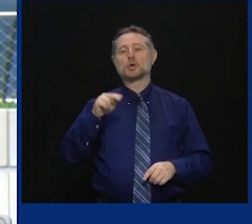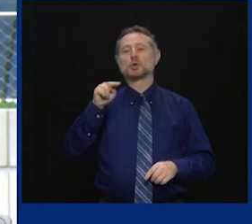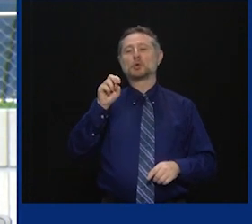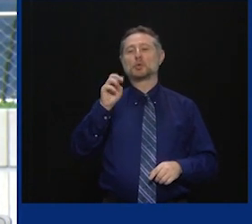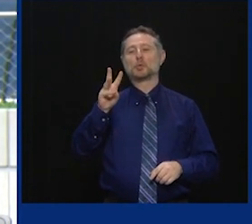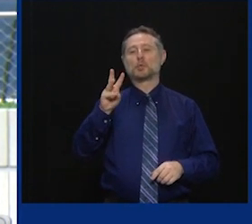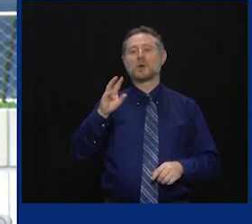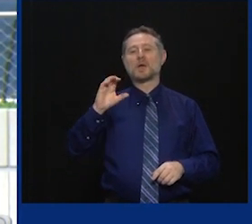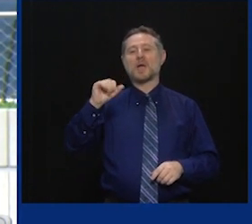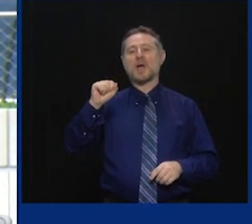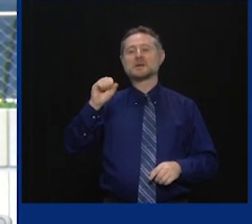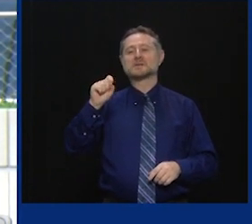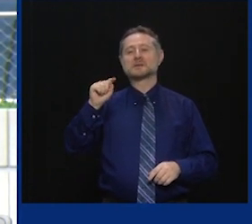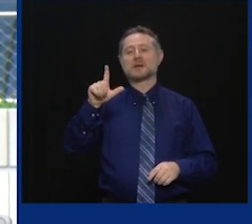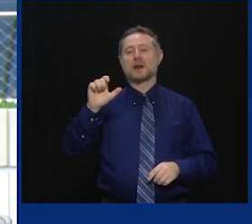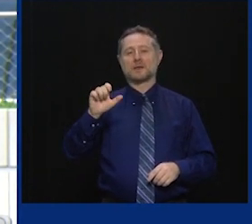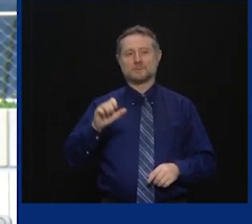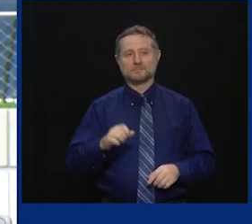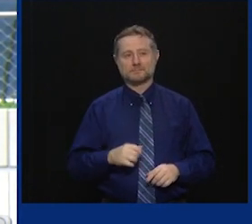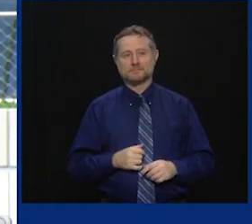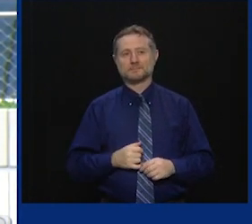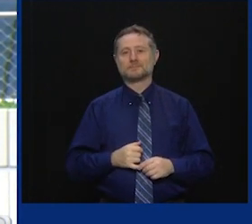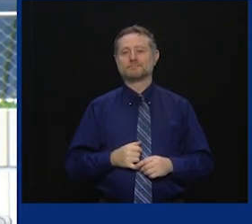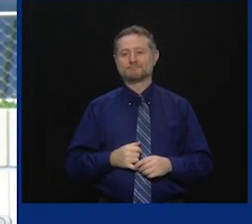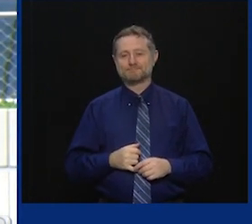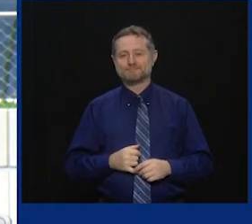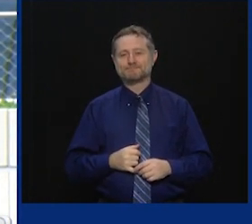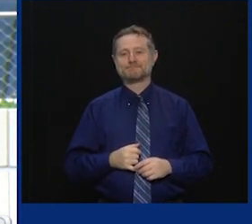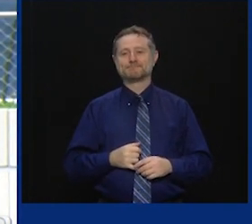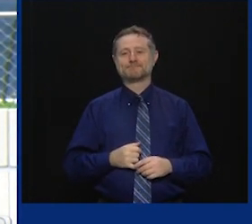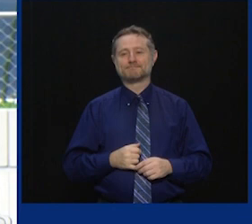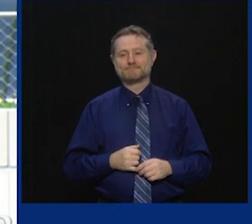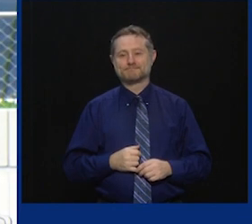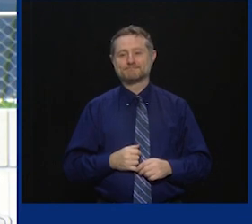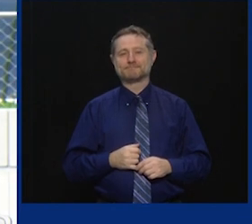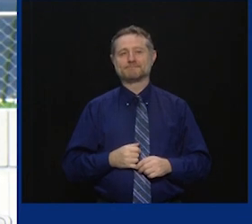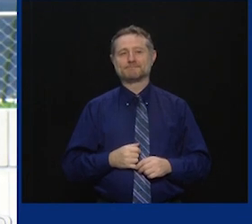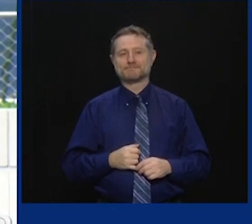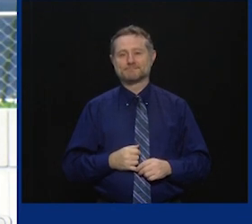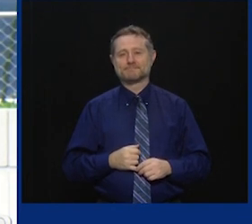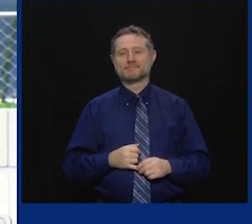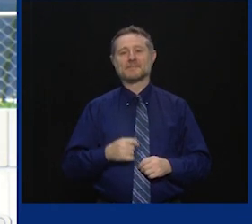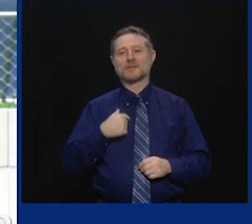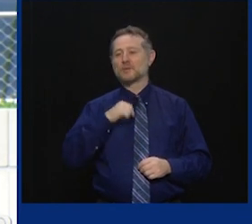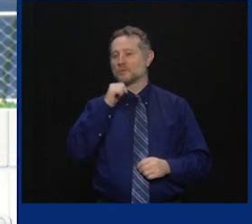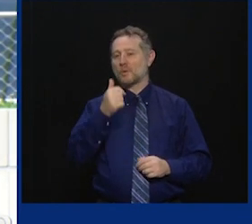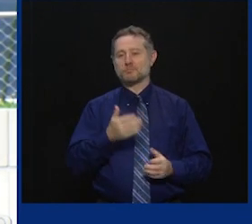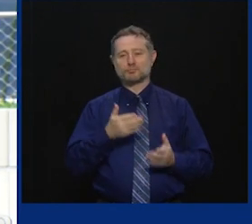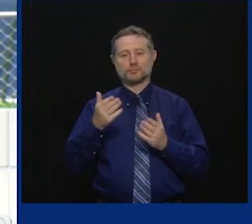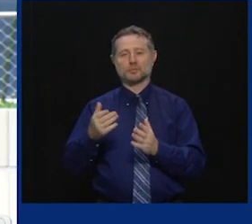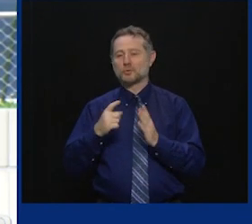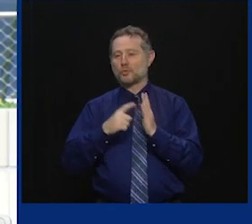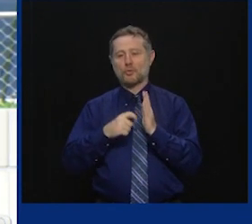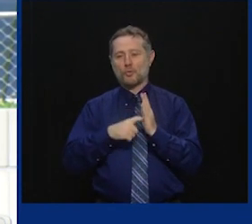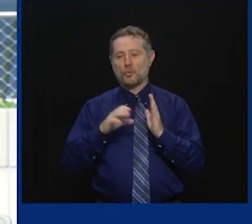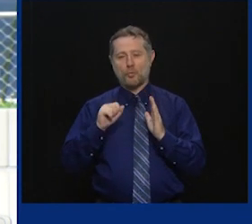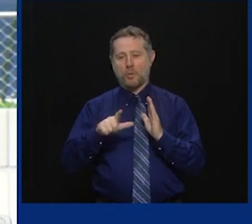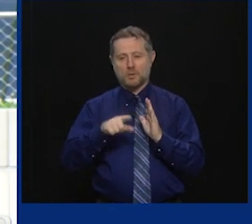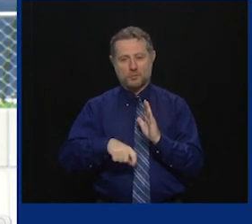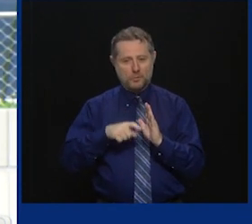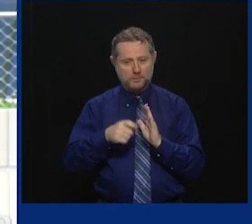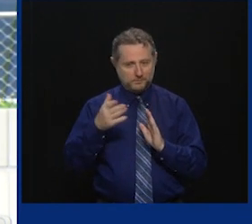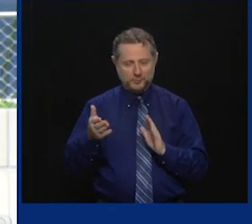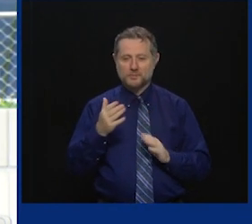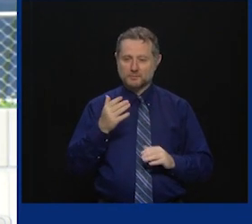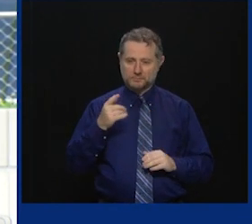is a place where you don't take coals to. And the reason you don't take coals there is because we had so much of it. I grew up in the shadow of a coke plant where you